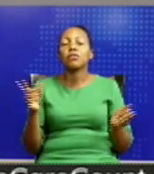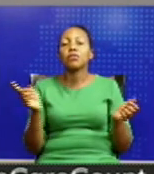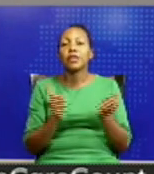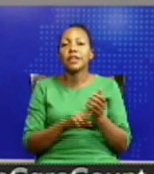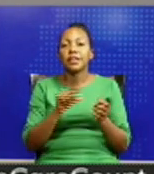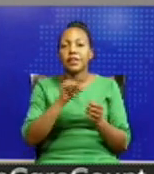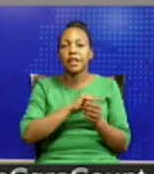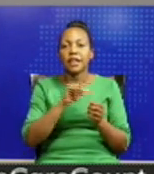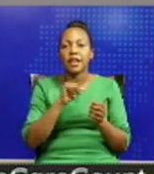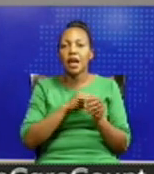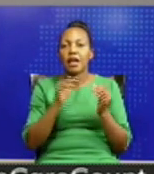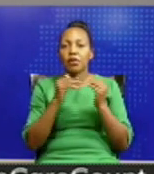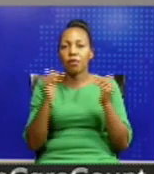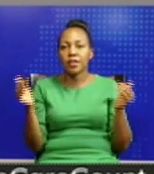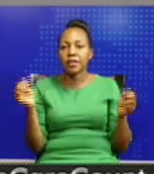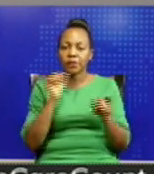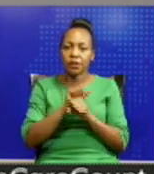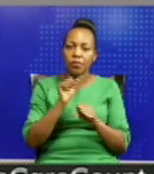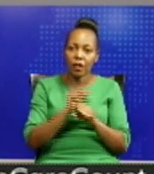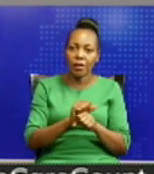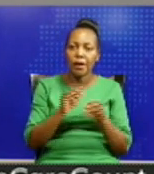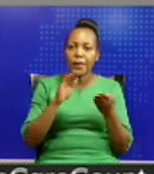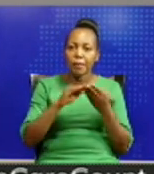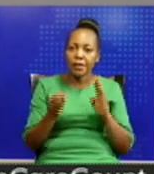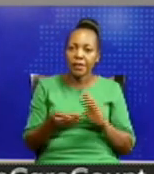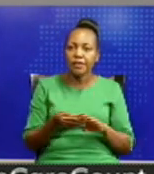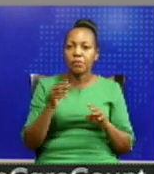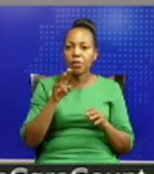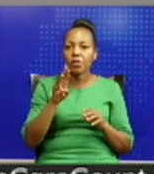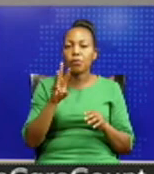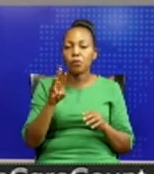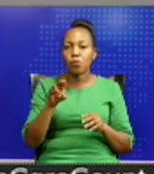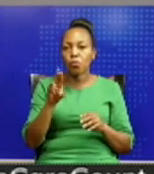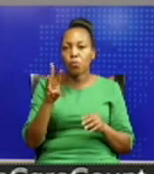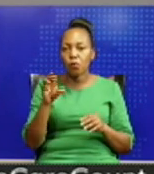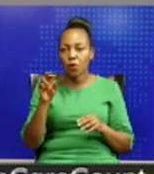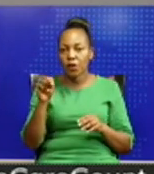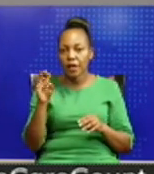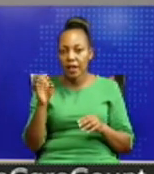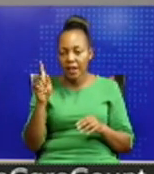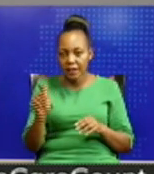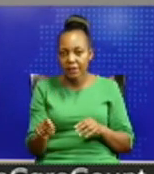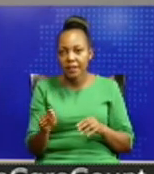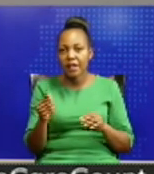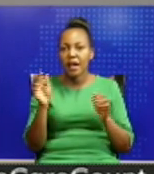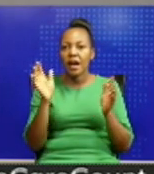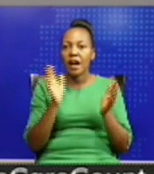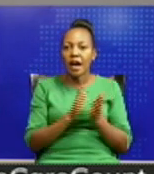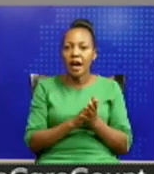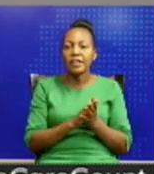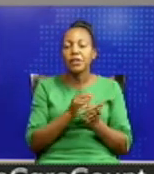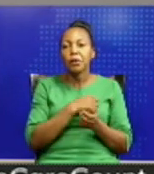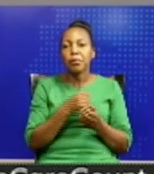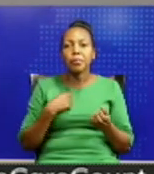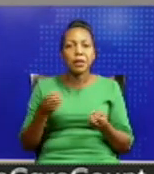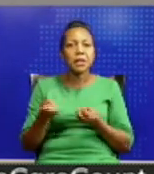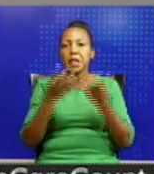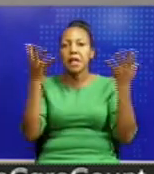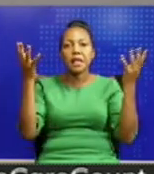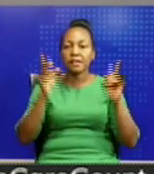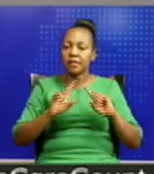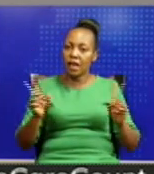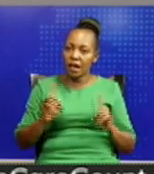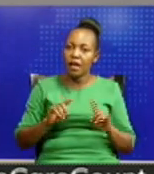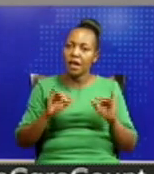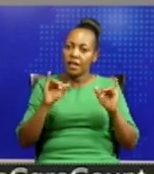that we are looking for. We shall work with partners from UWONET, Ghana Women Network. They're not terrorists, just like the government say. They're not terrorists. They're doing the most